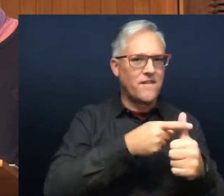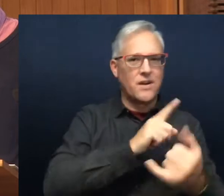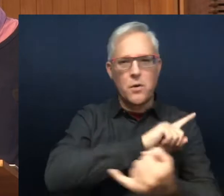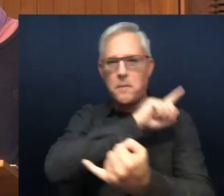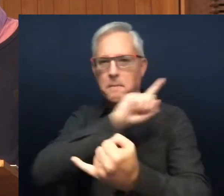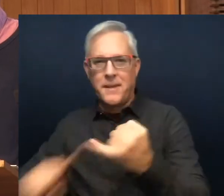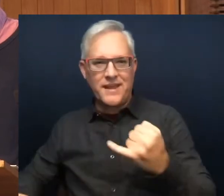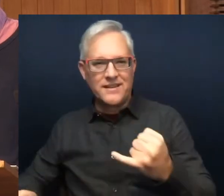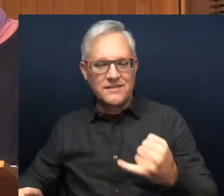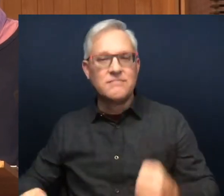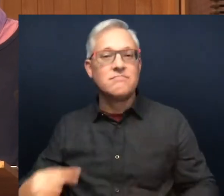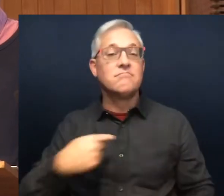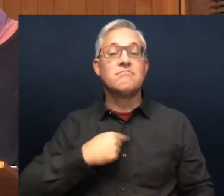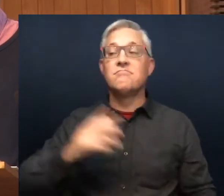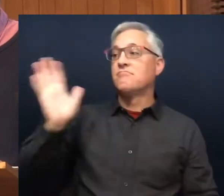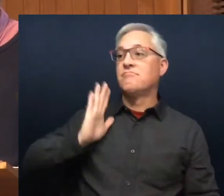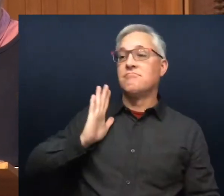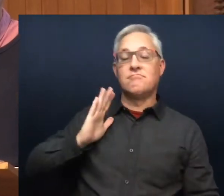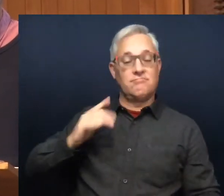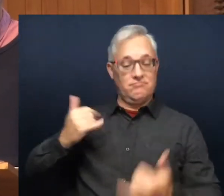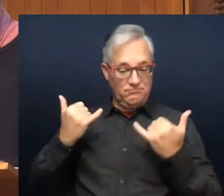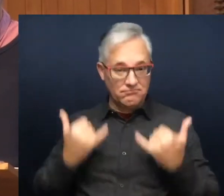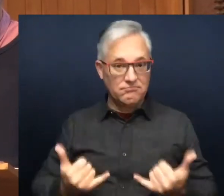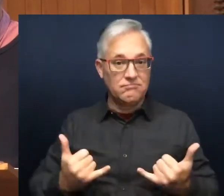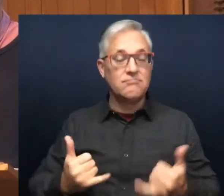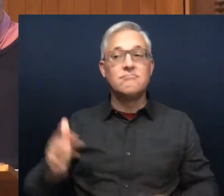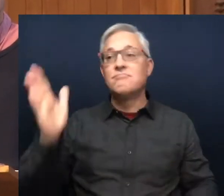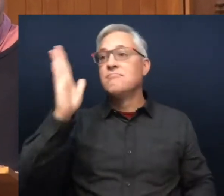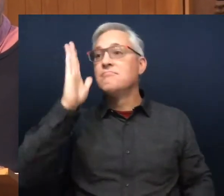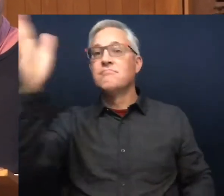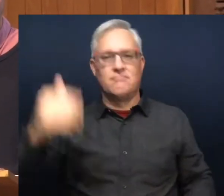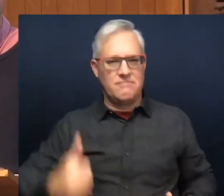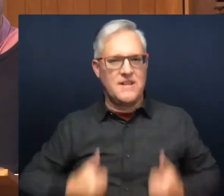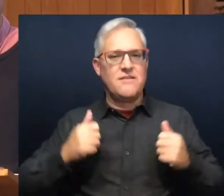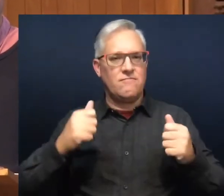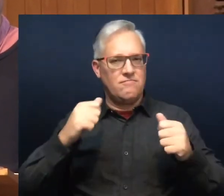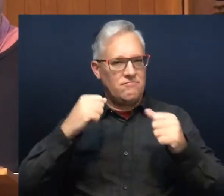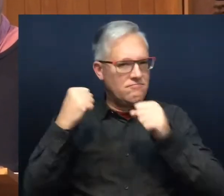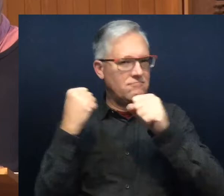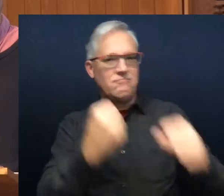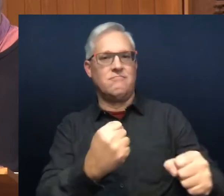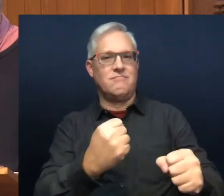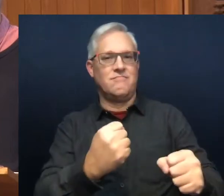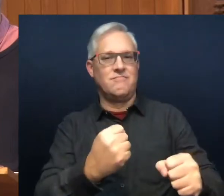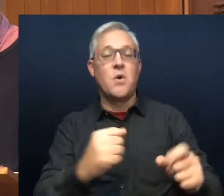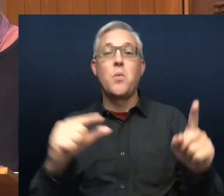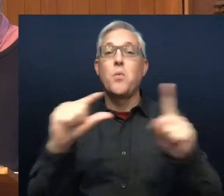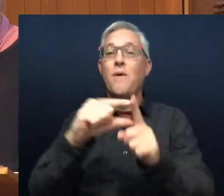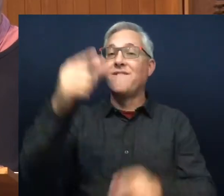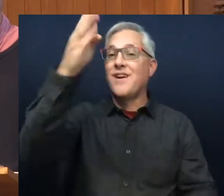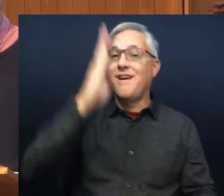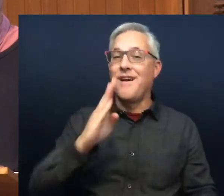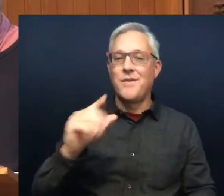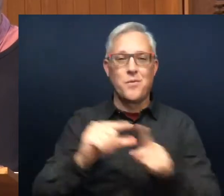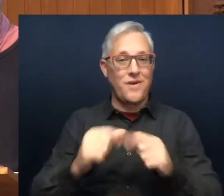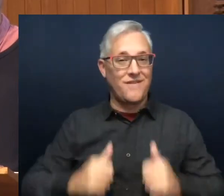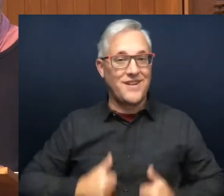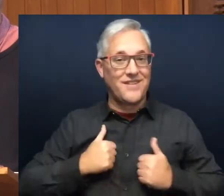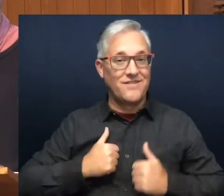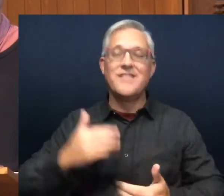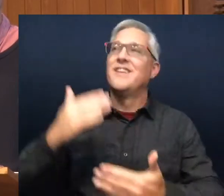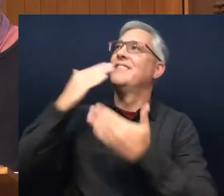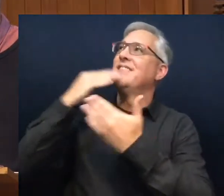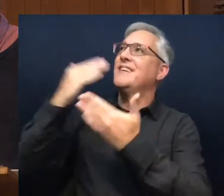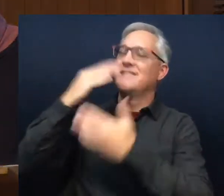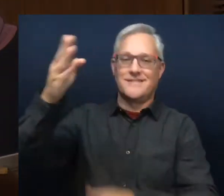God, who is and who was and who is to come, the Almighty. Word of God, word of life. Thanks be